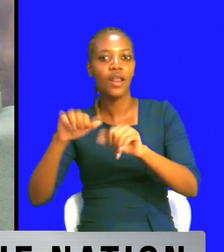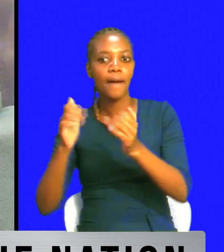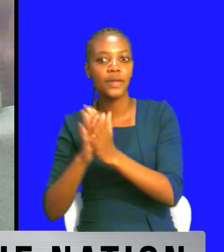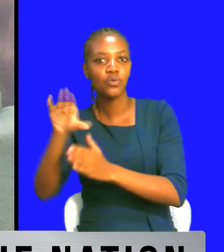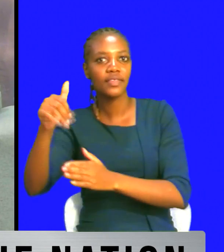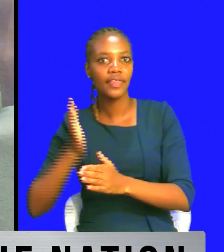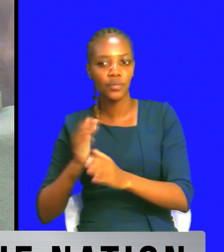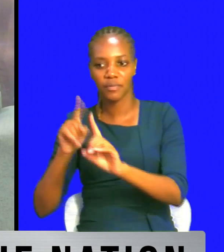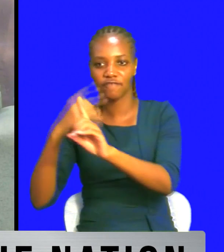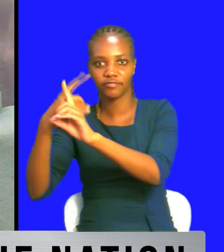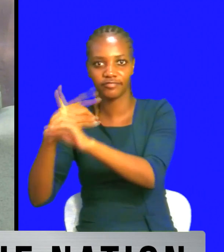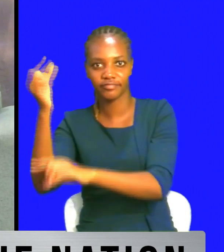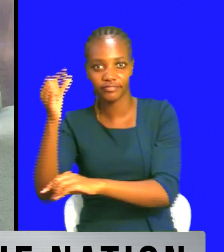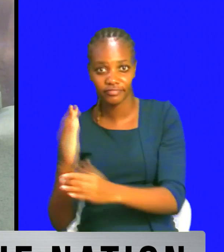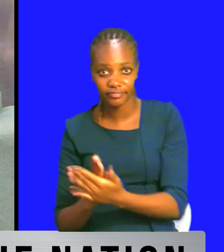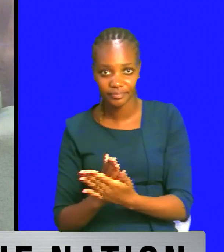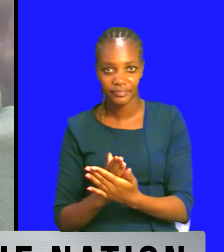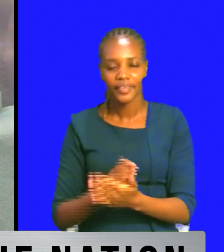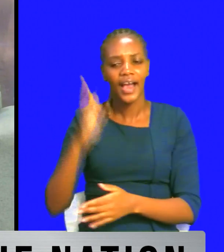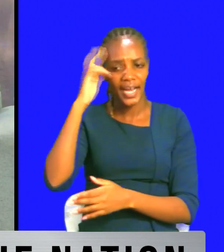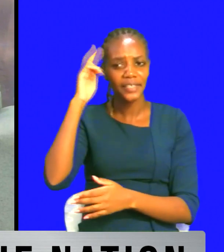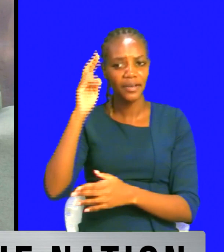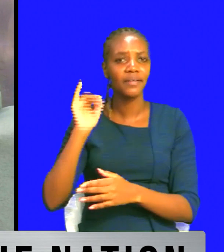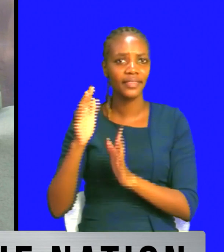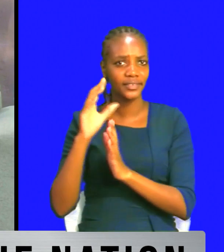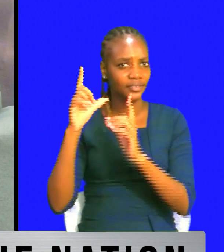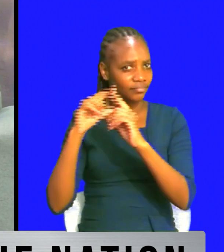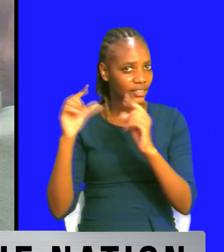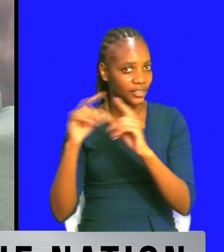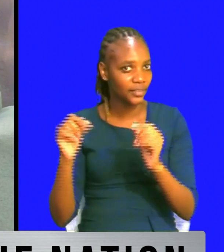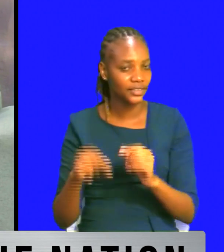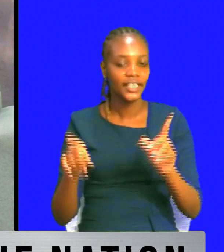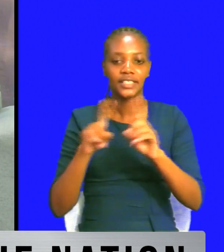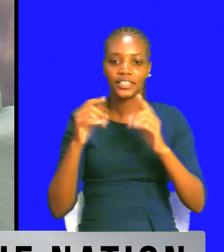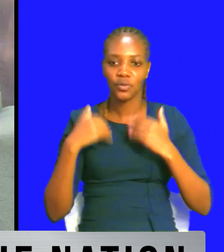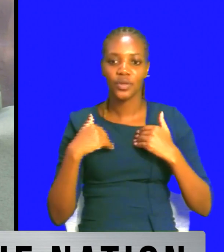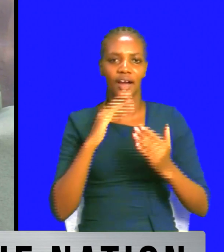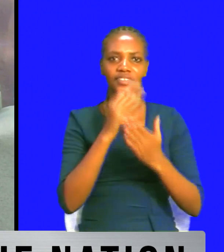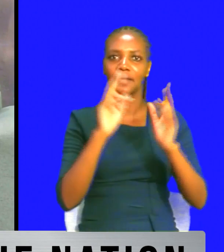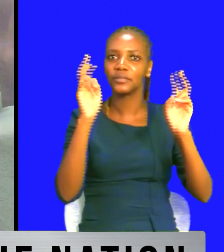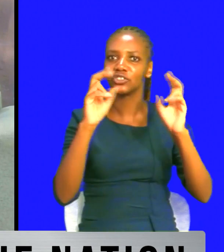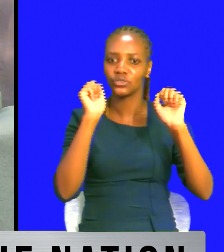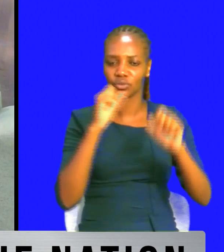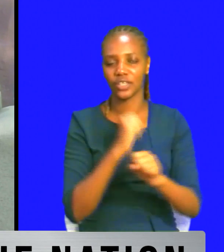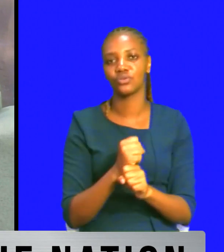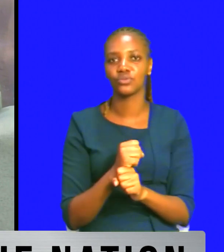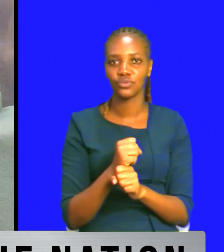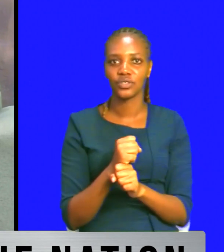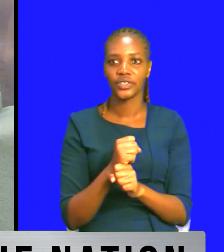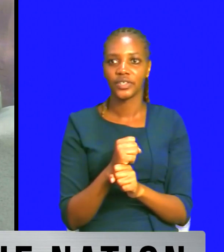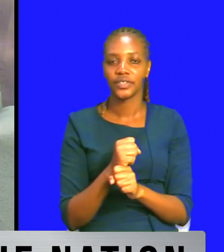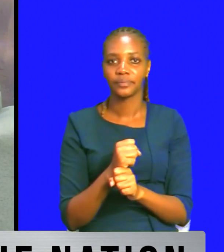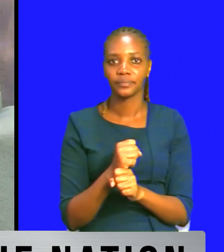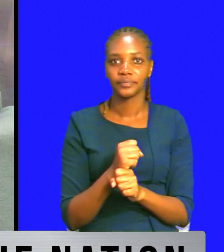with I remember Raila saying that at some point. Yes. So really, there is a range of issues that you can do civil disobedience. Yeah, and filing